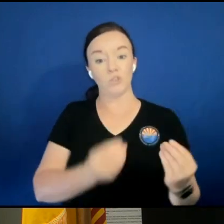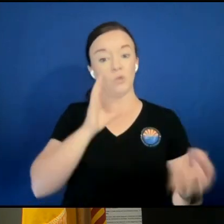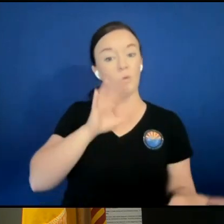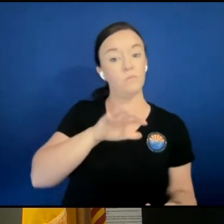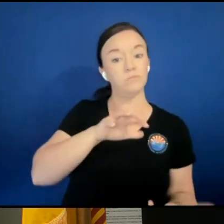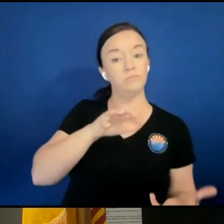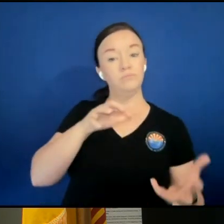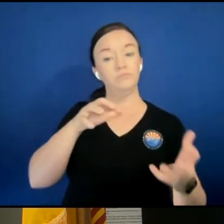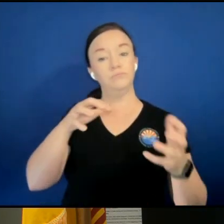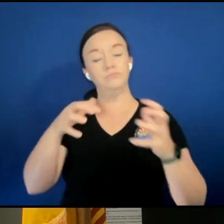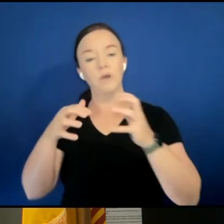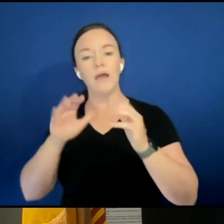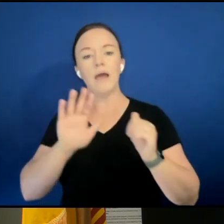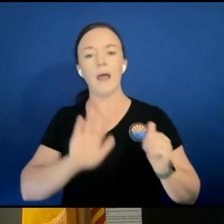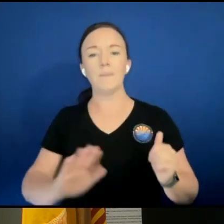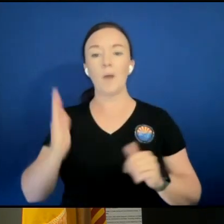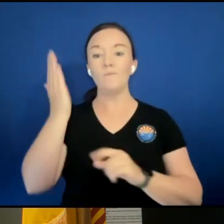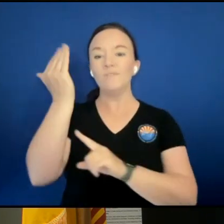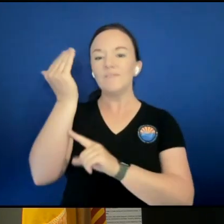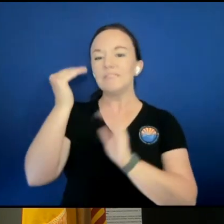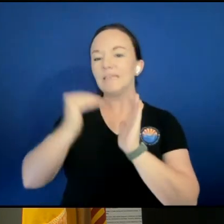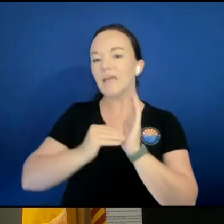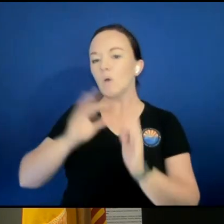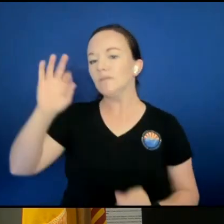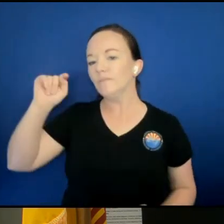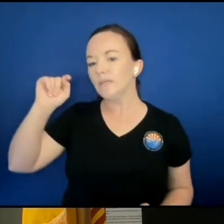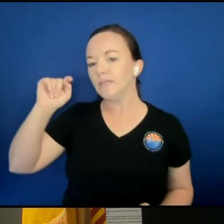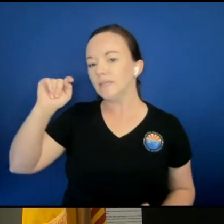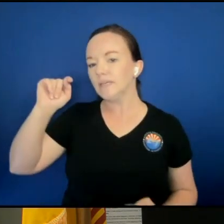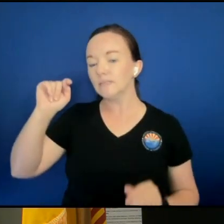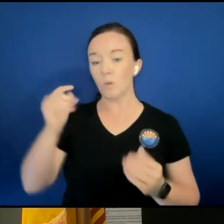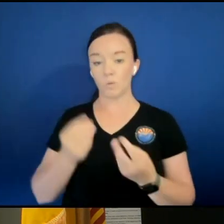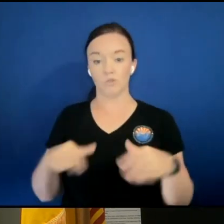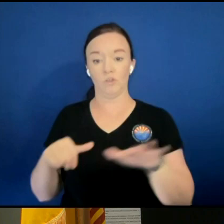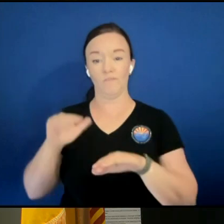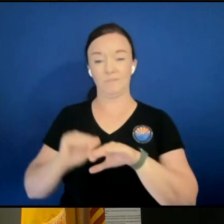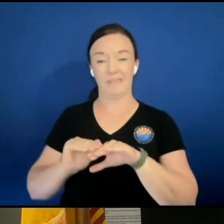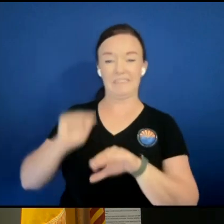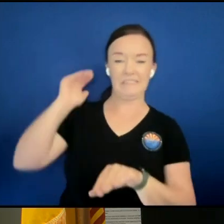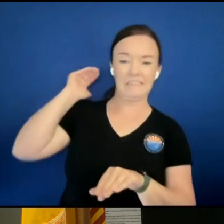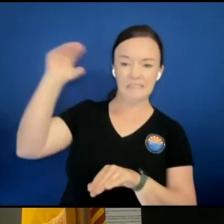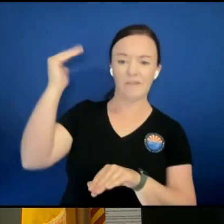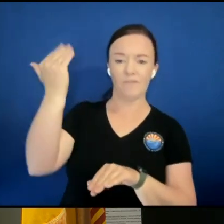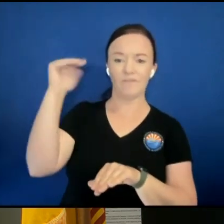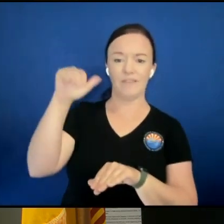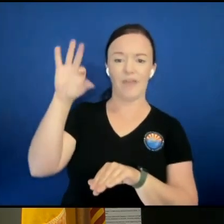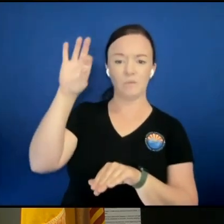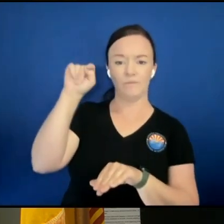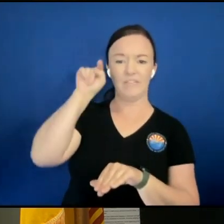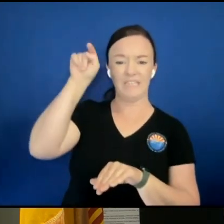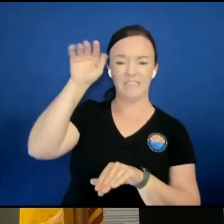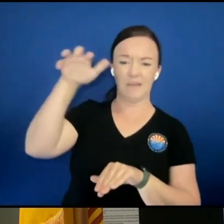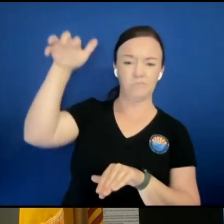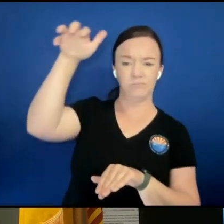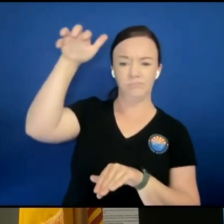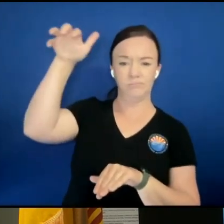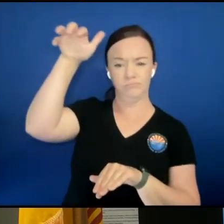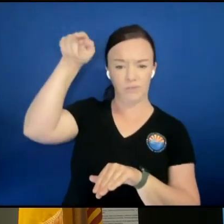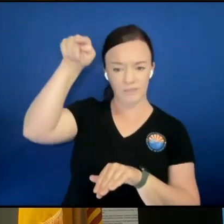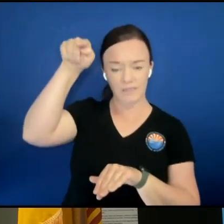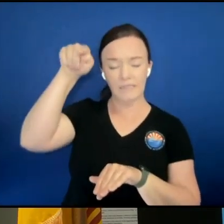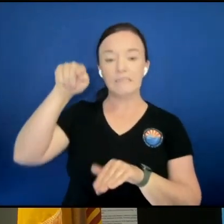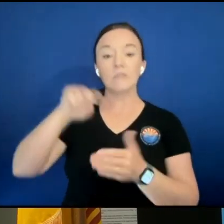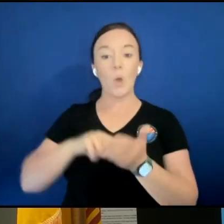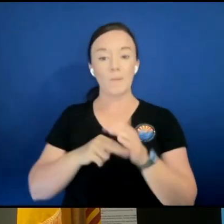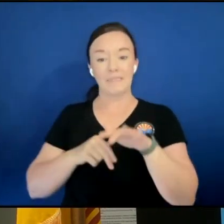about 15,000 feet above the surface. So what that's going to mean for us is that we're going to stay